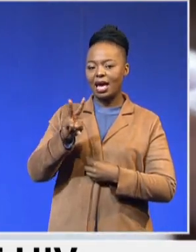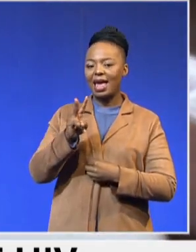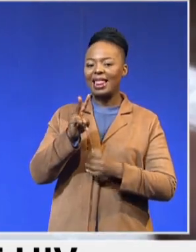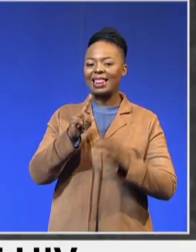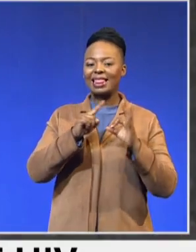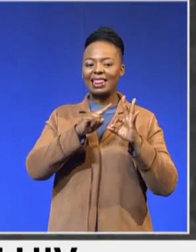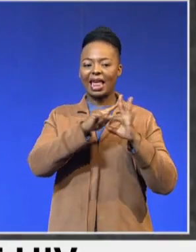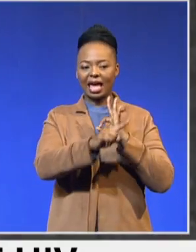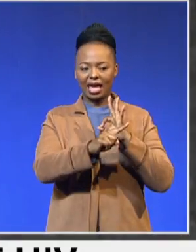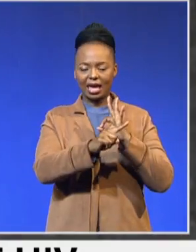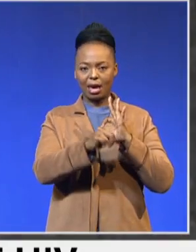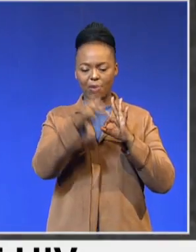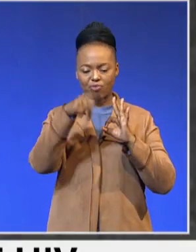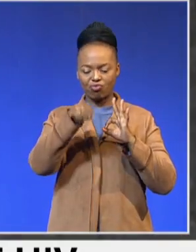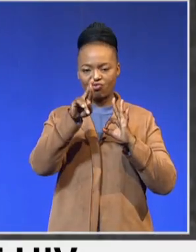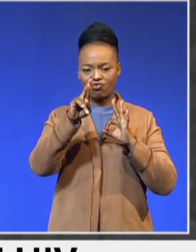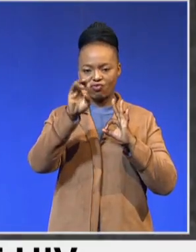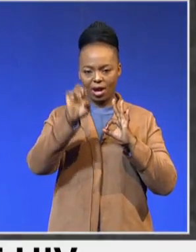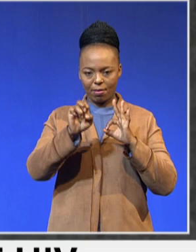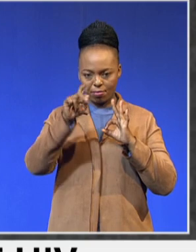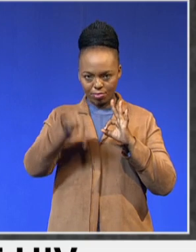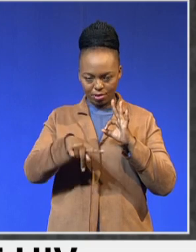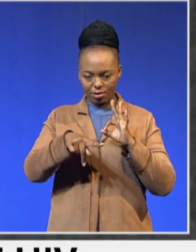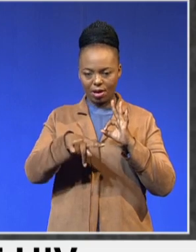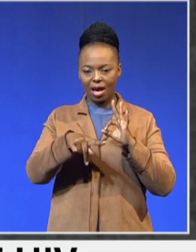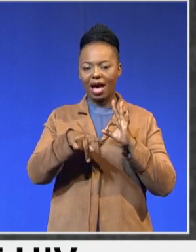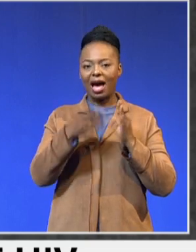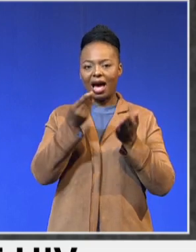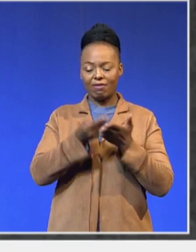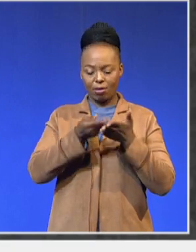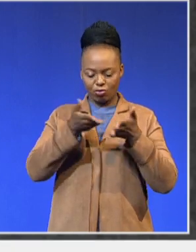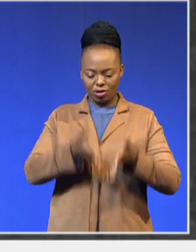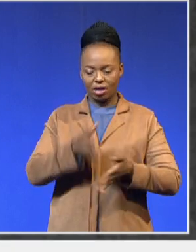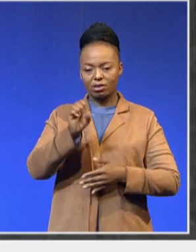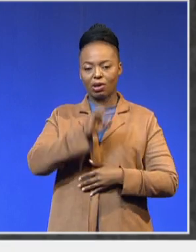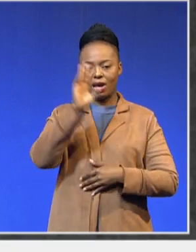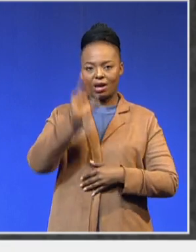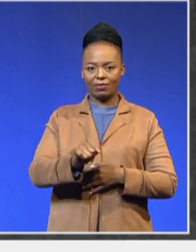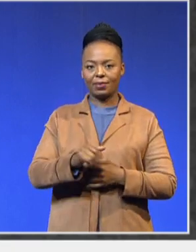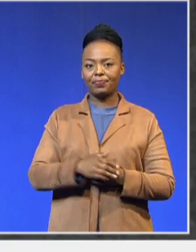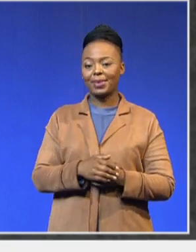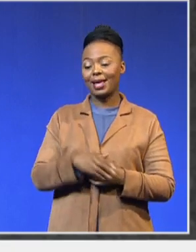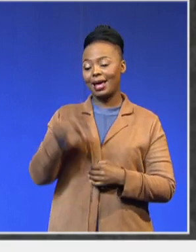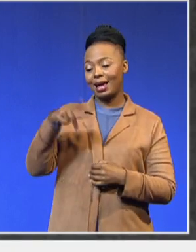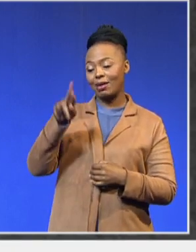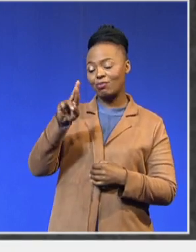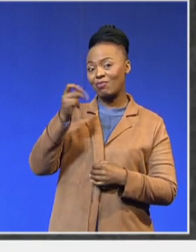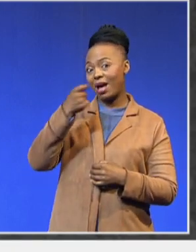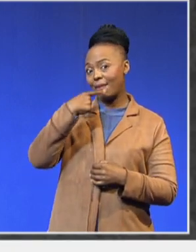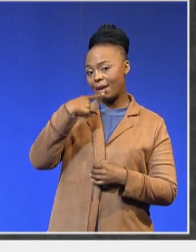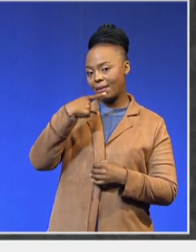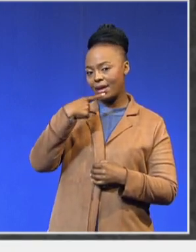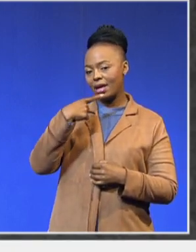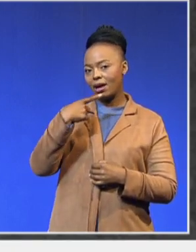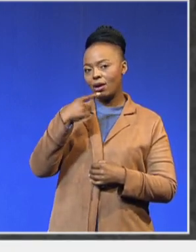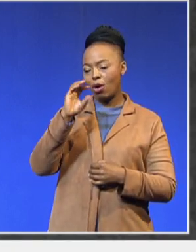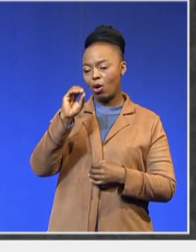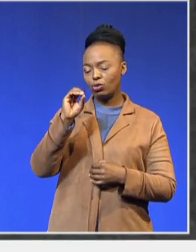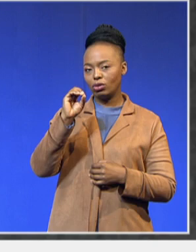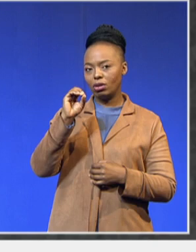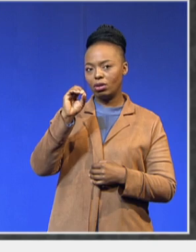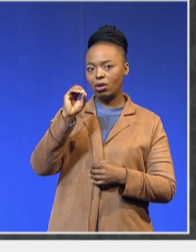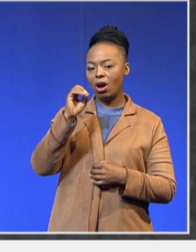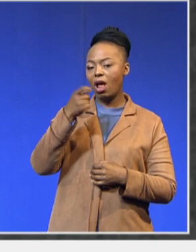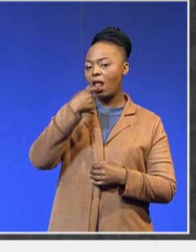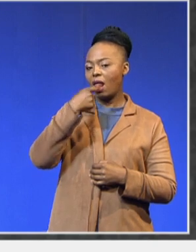South Africa. At the moment, there are 3 products approved for use in South Africa. The once-daily oral pill, which is a